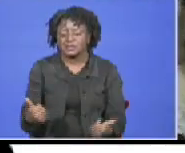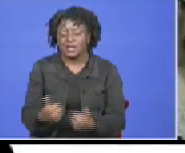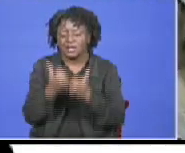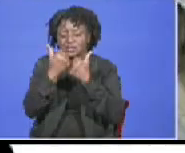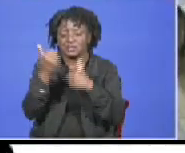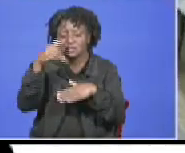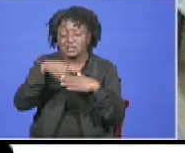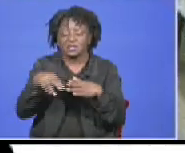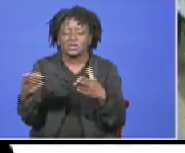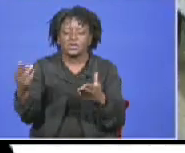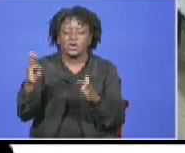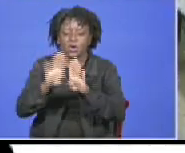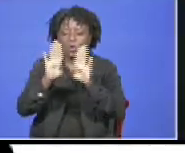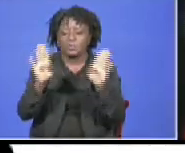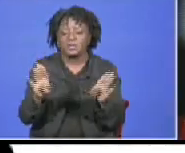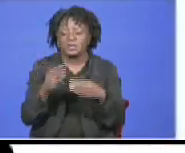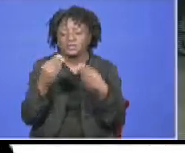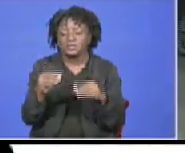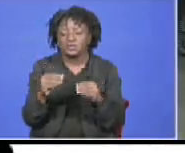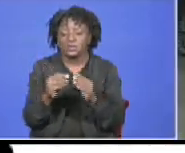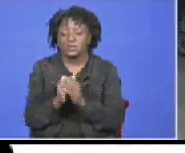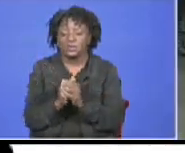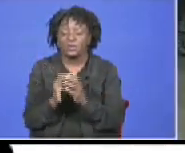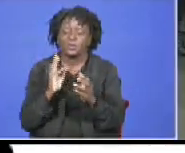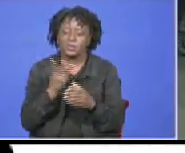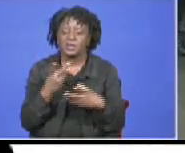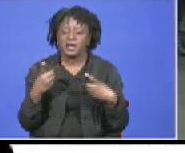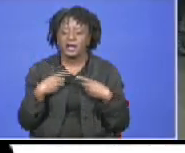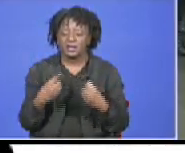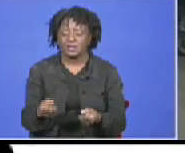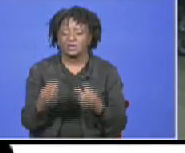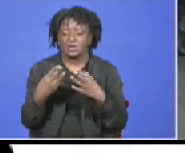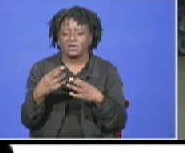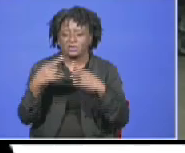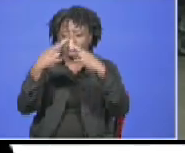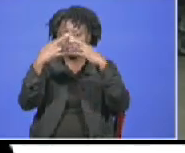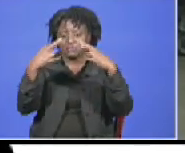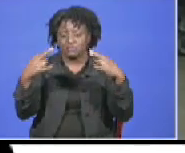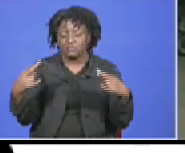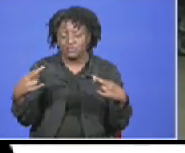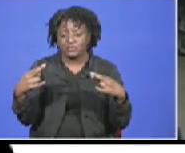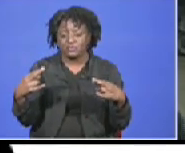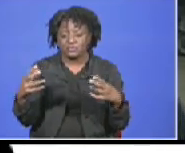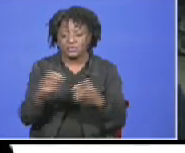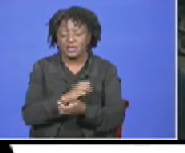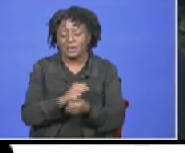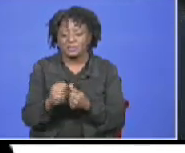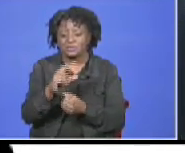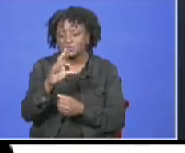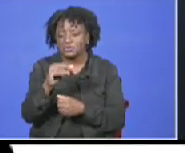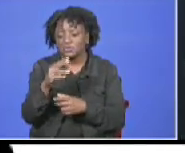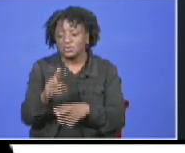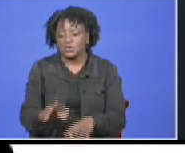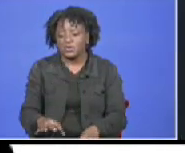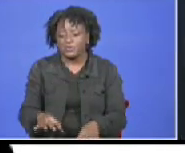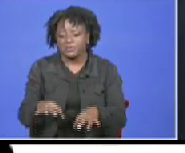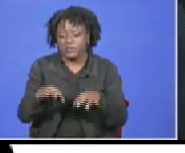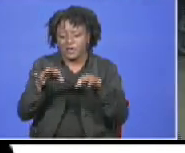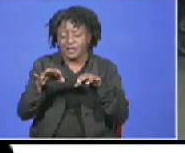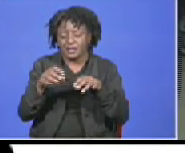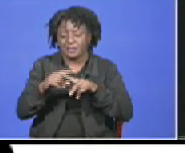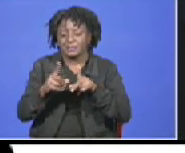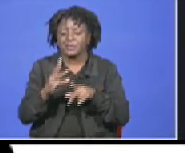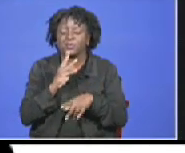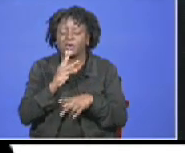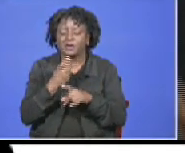the store. We had a lot of roof damage, no flooding, but some water from rain. And we had